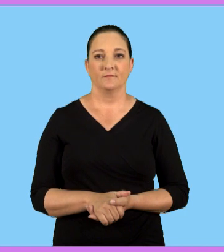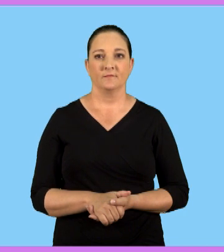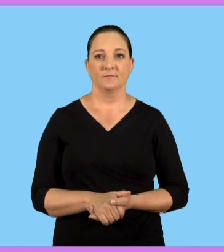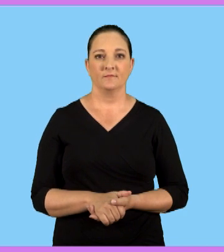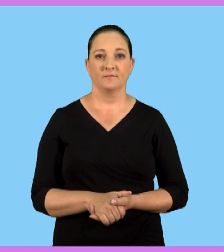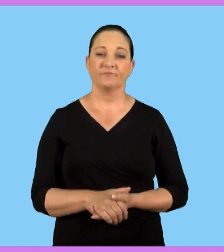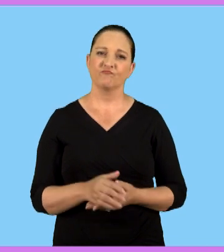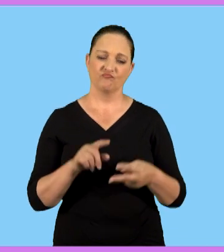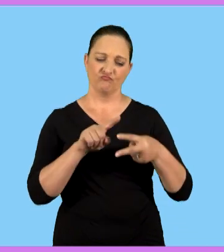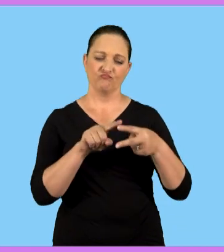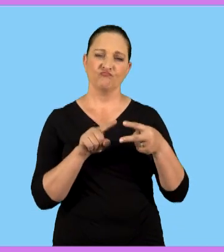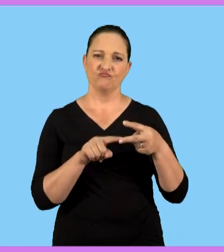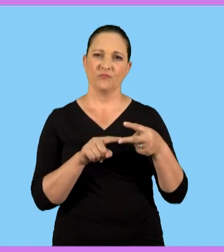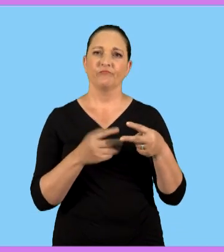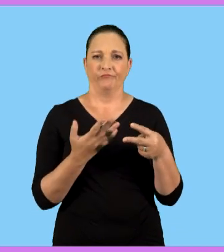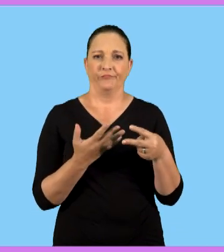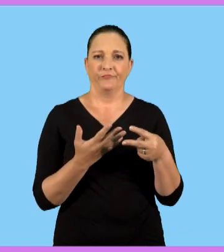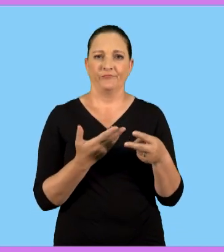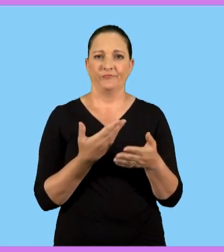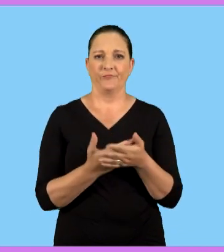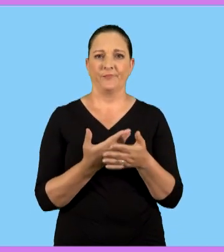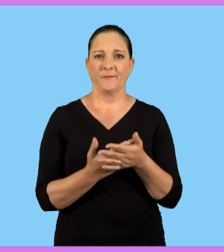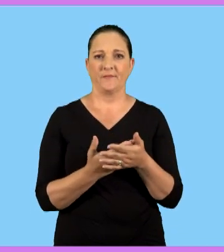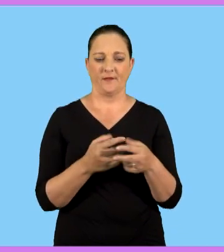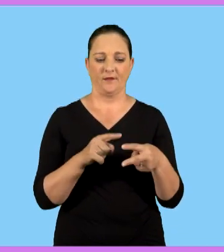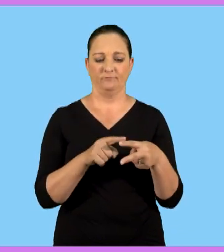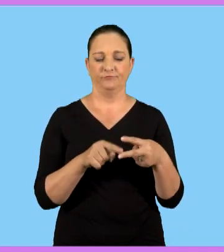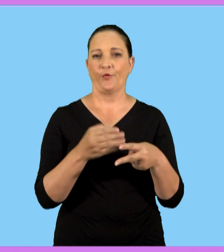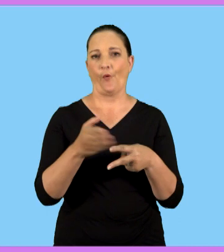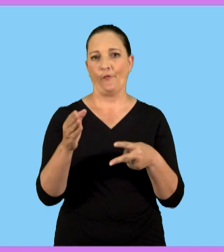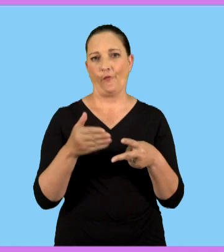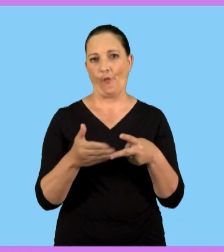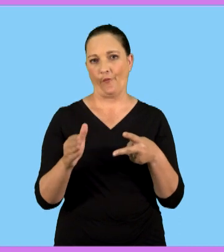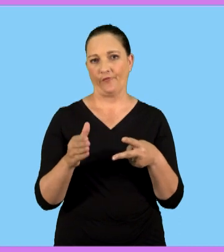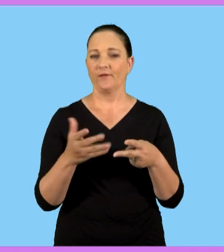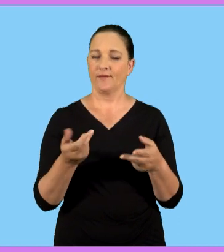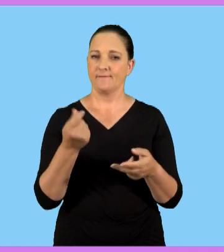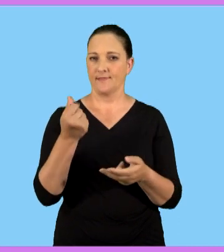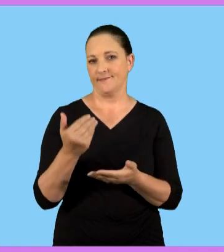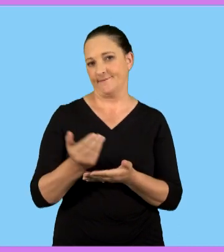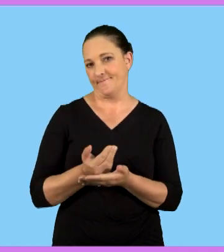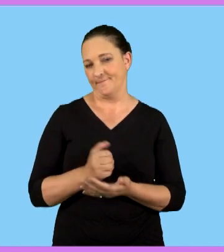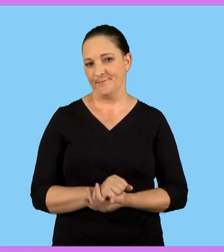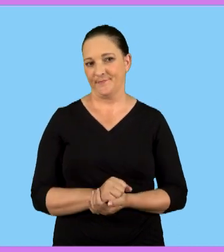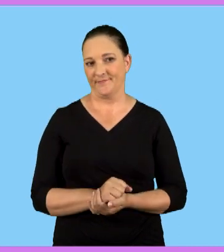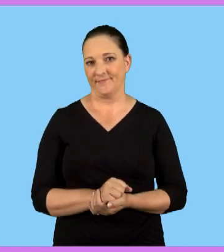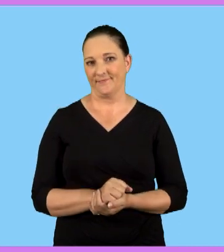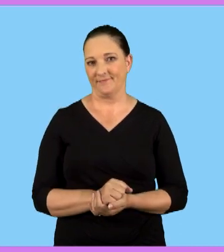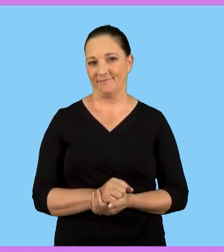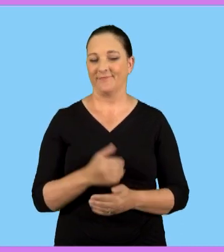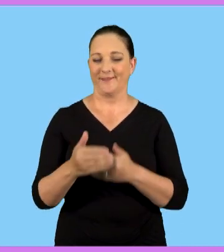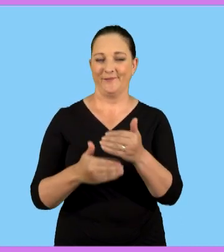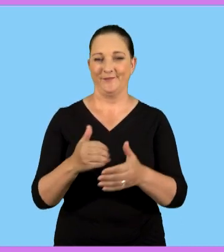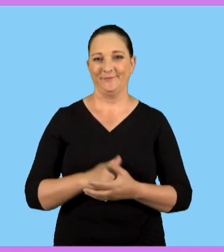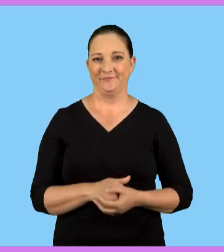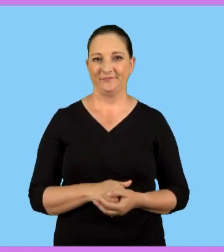M-E-N-T. There we go. So those are 2 expenses, that he could cut down to save himself some money. Let's